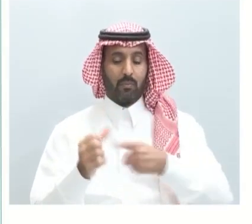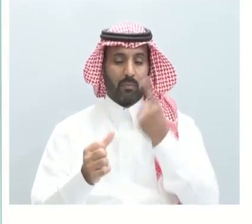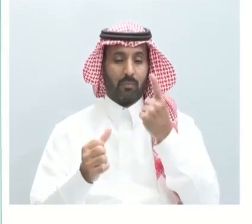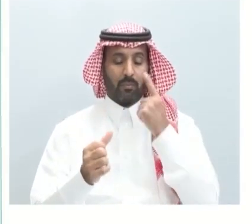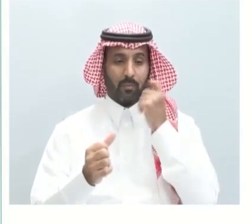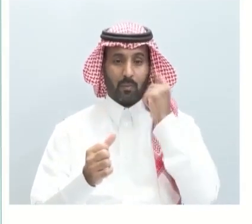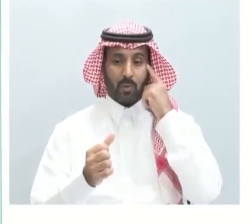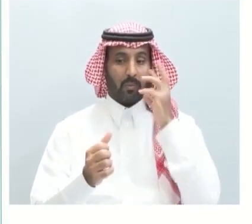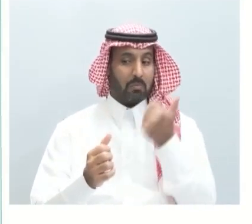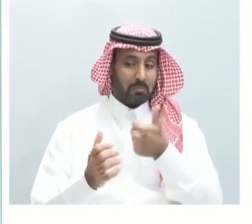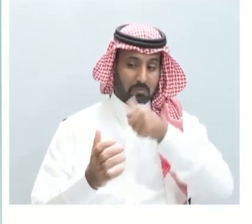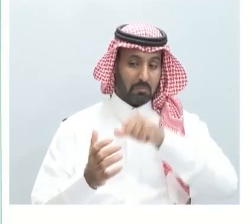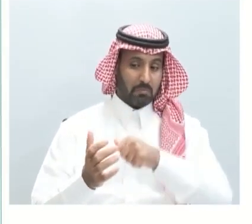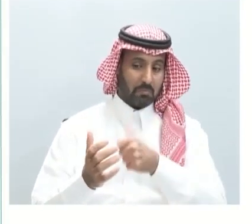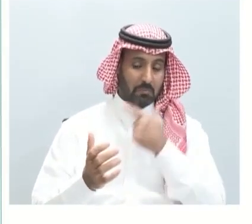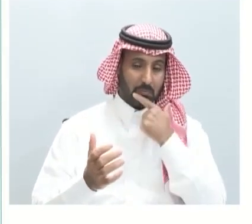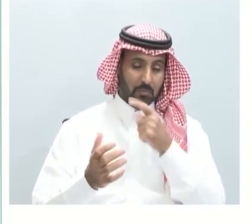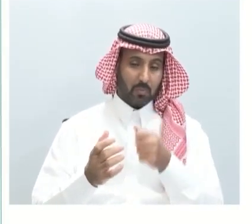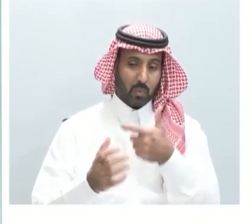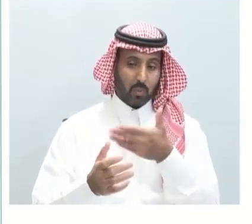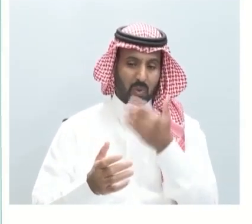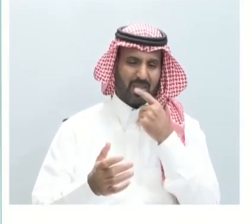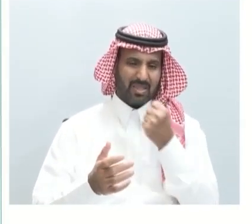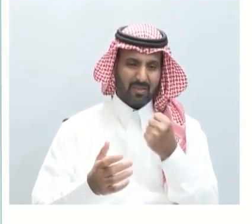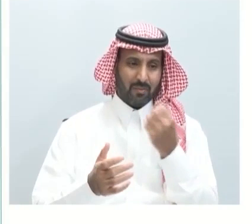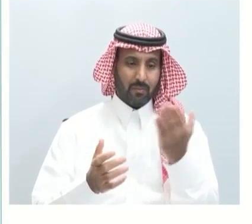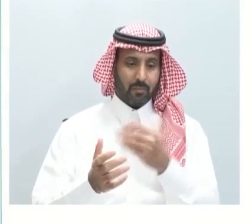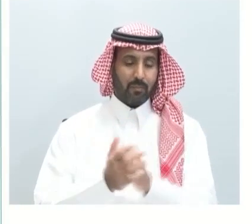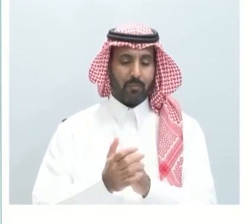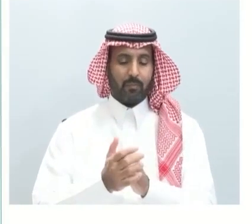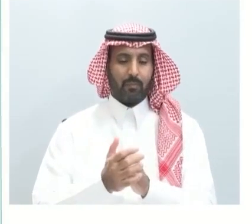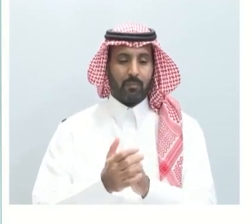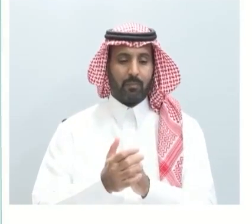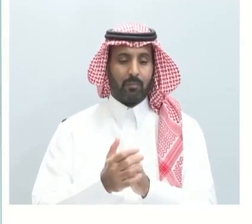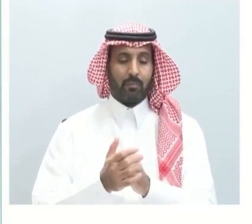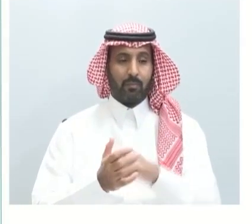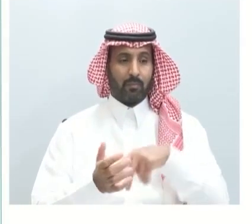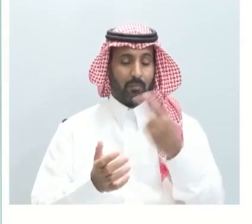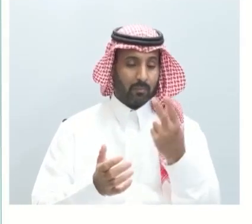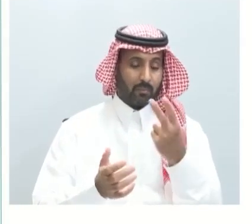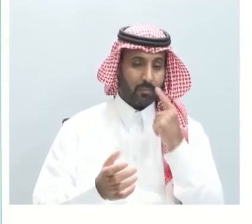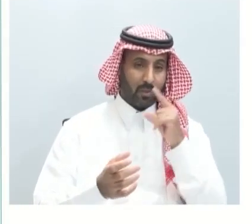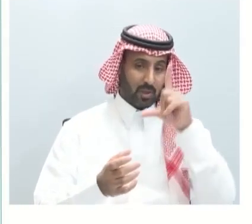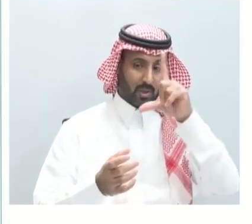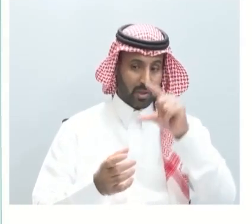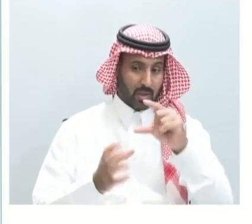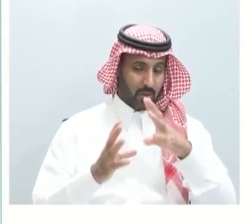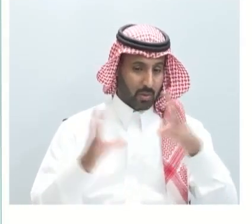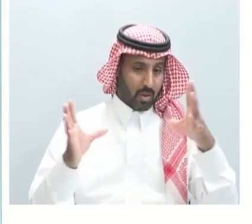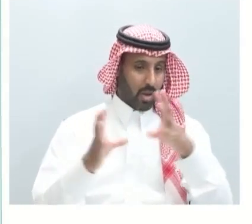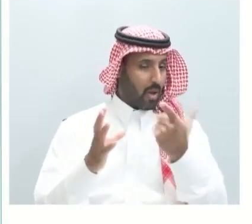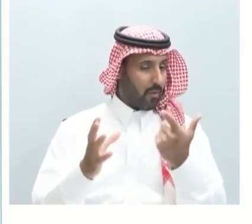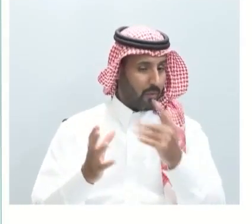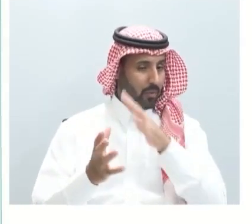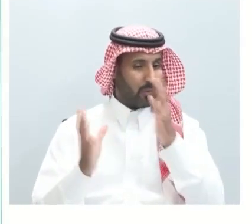is opinion, like expensive or difficult. These are all opinions. The second one is size or shape